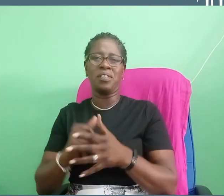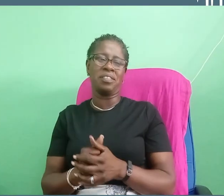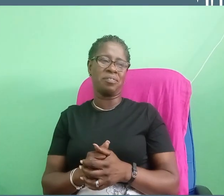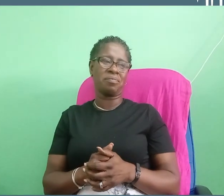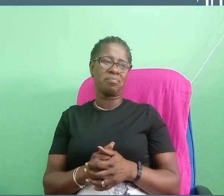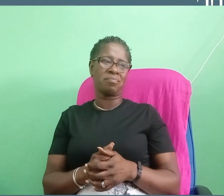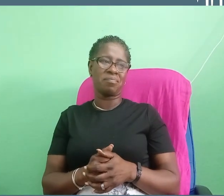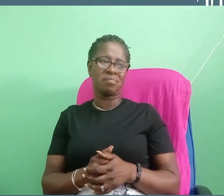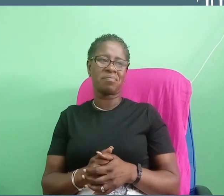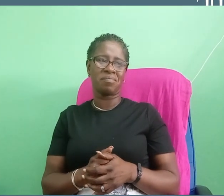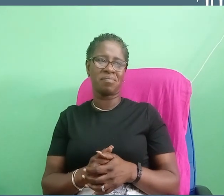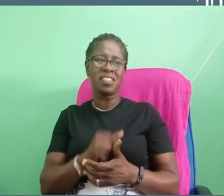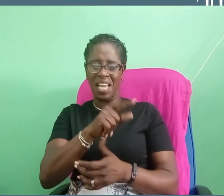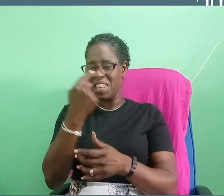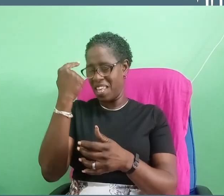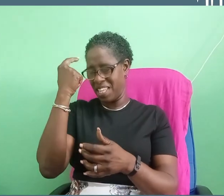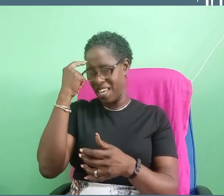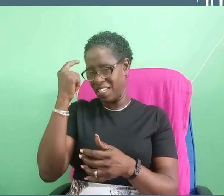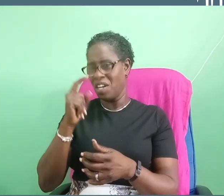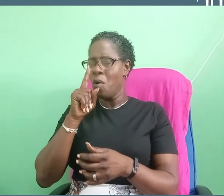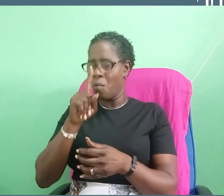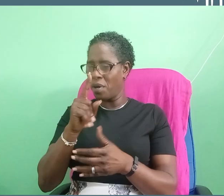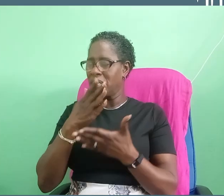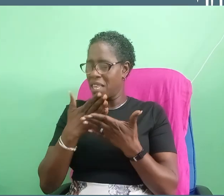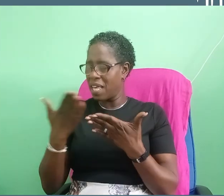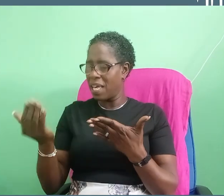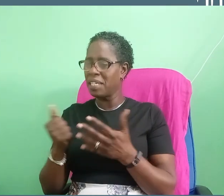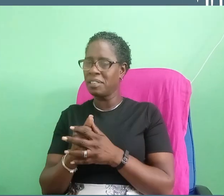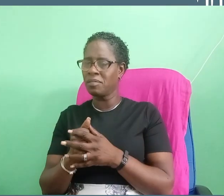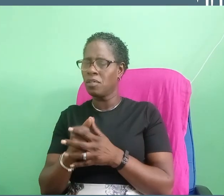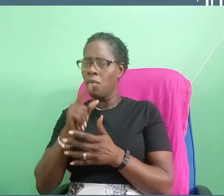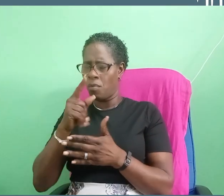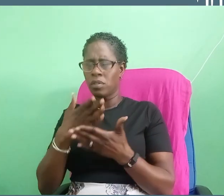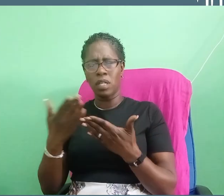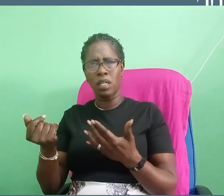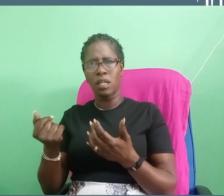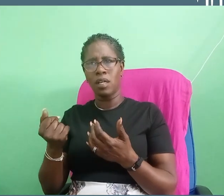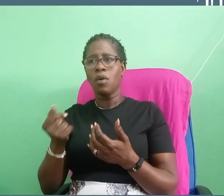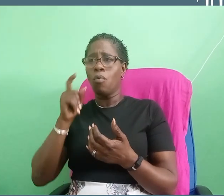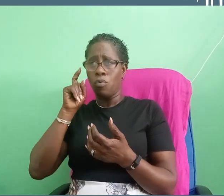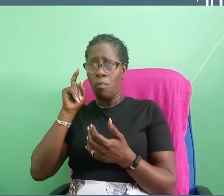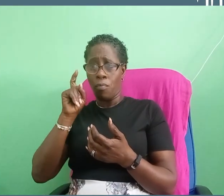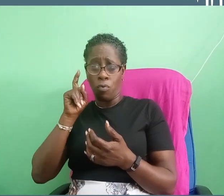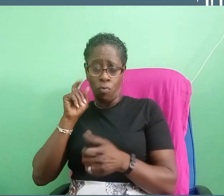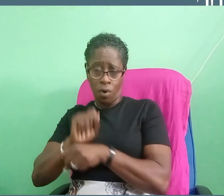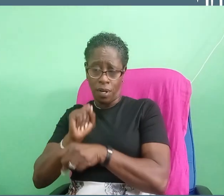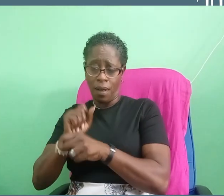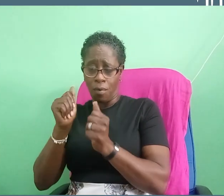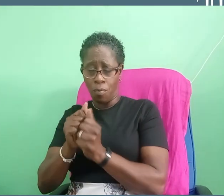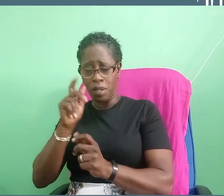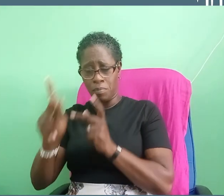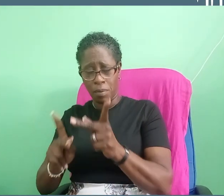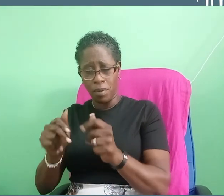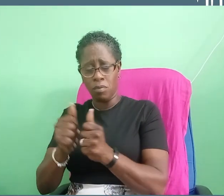of what y'all are saying, I think one, starting with this baseline assumption that you are working with people with disabilities in